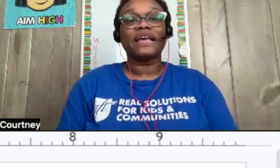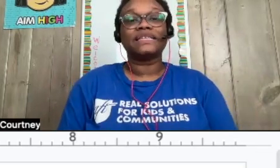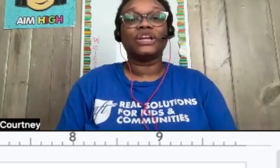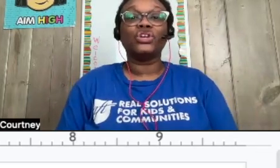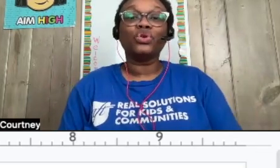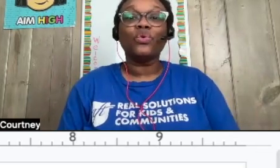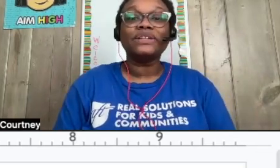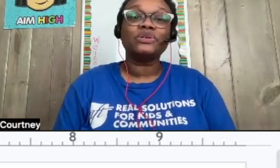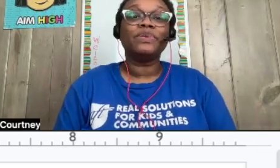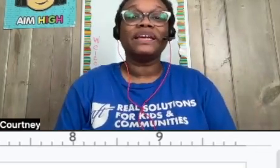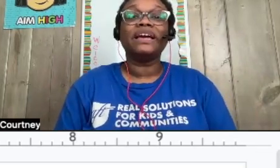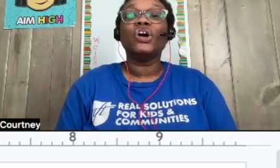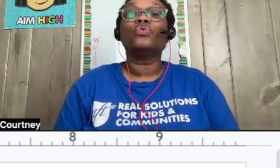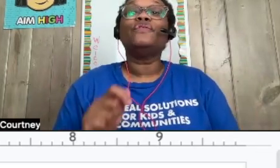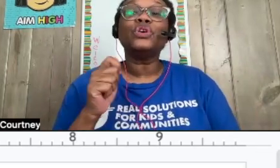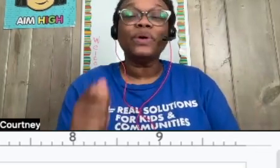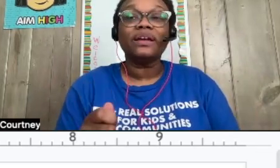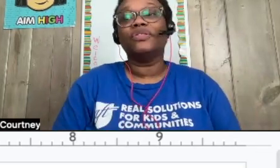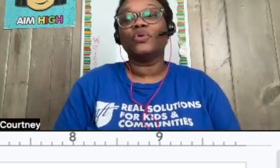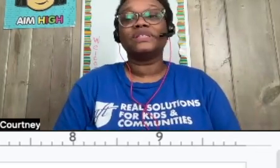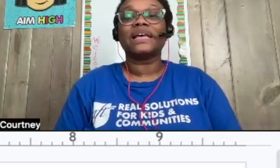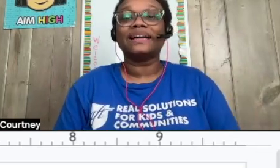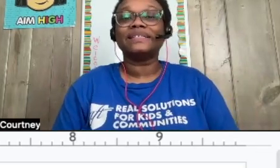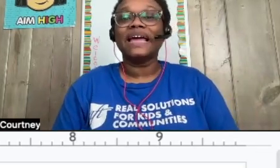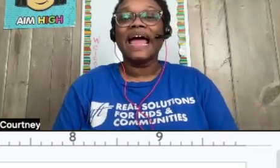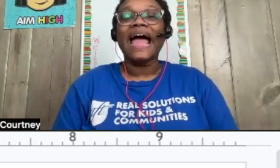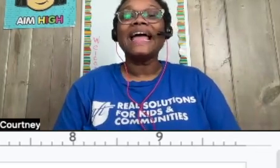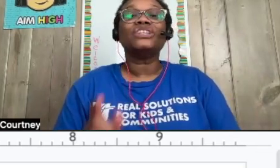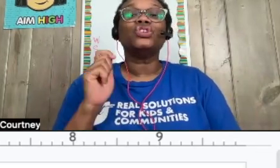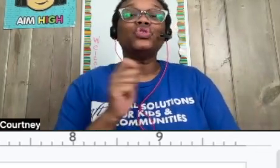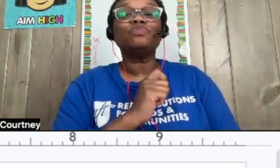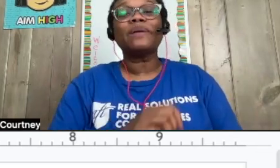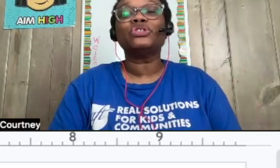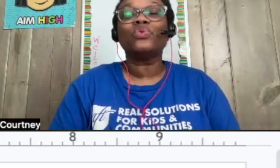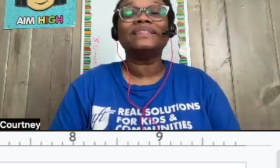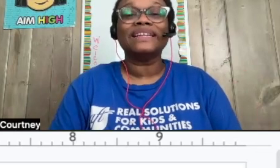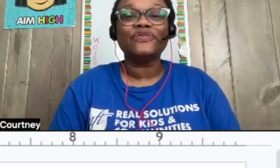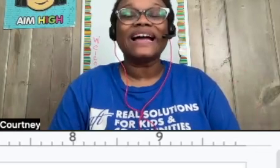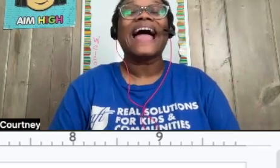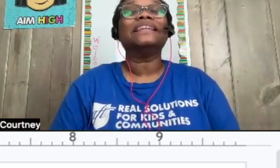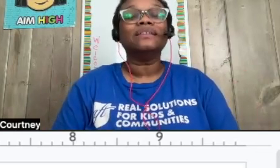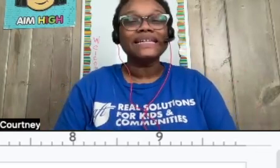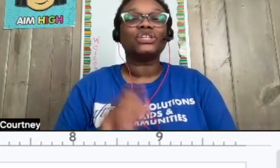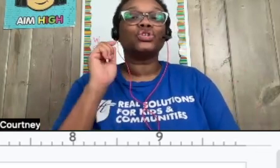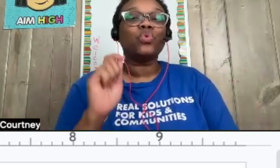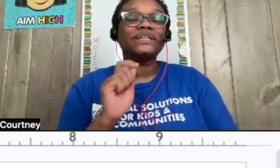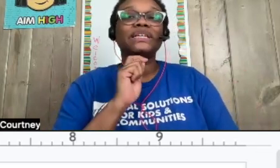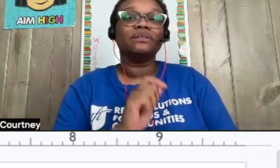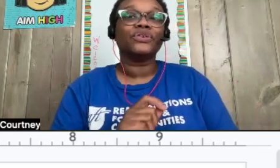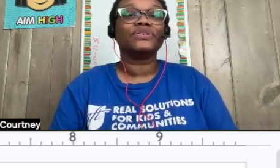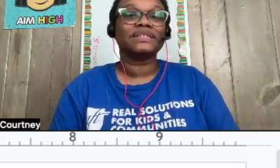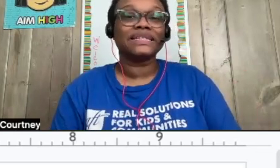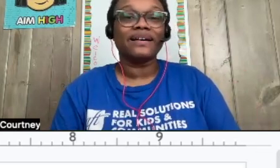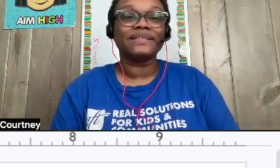this lesson, you're going to be reviewing those signs, and you should be able to identify at least